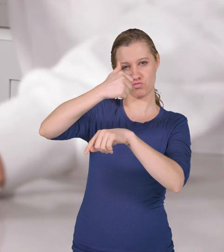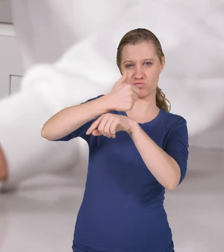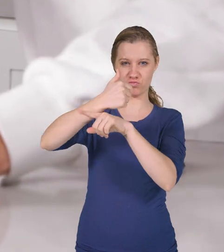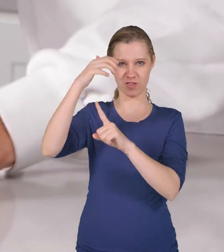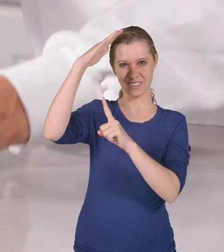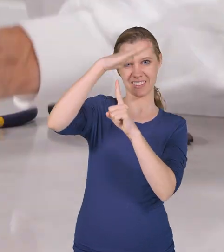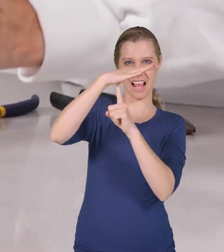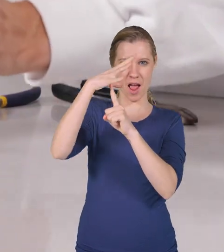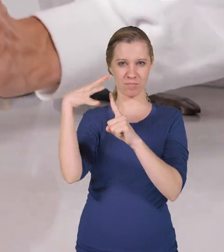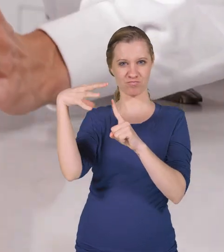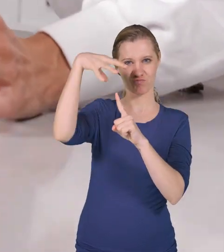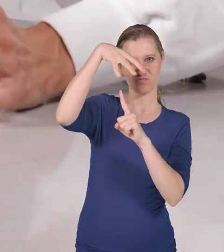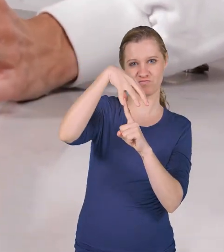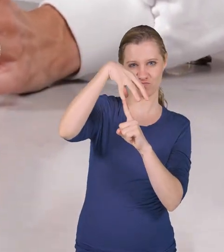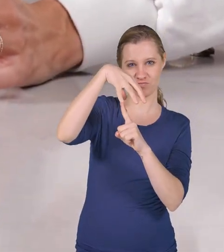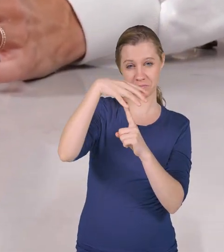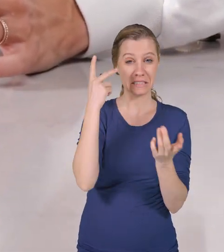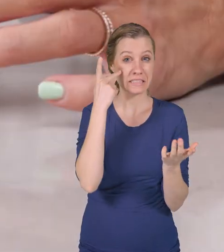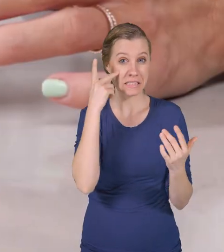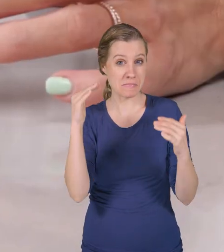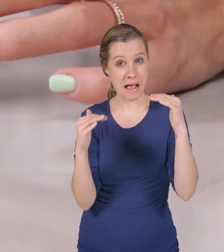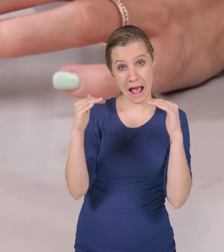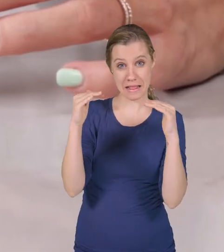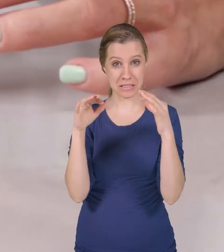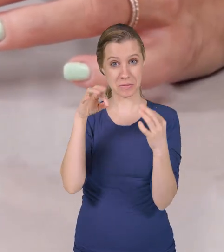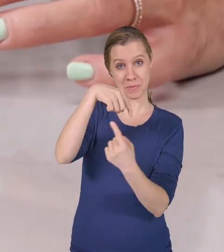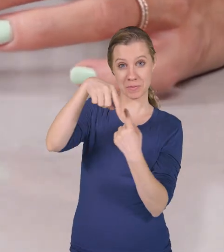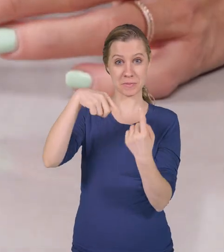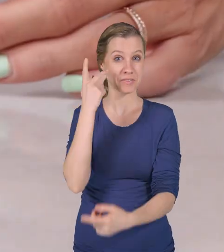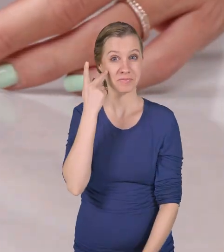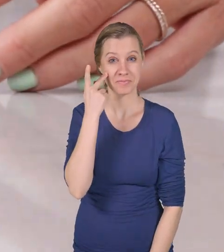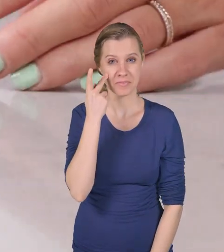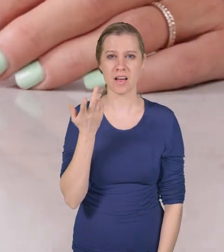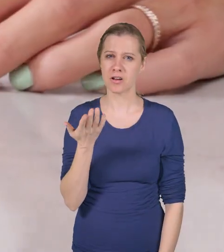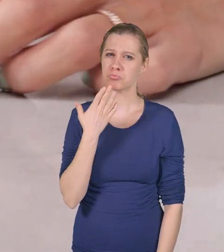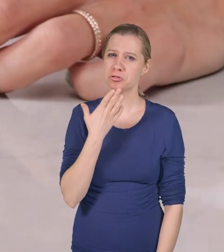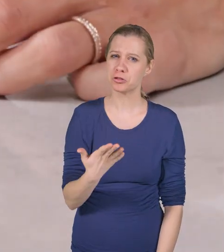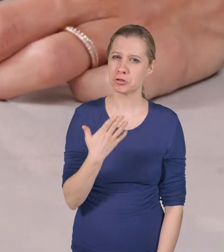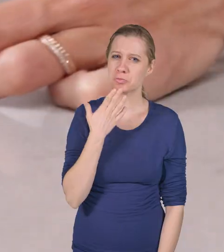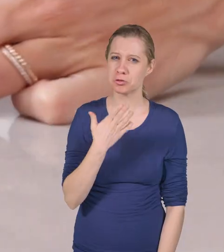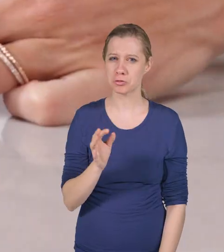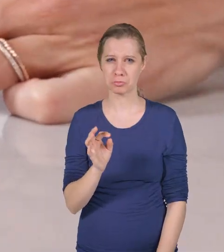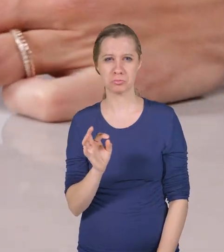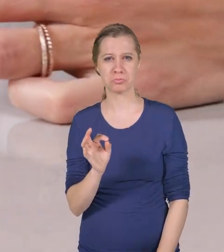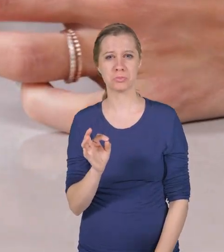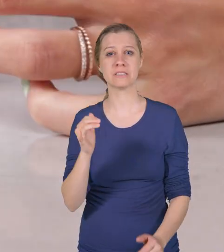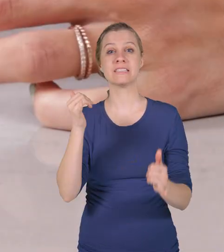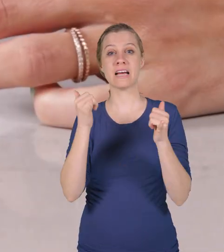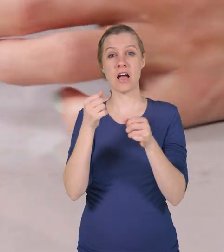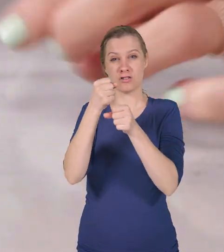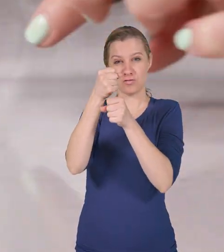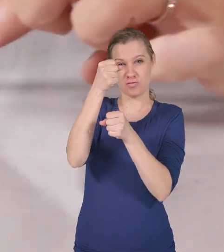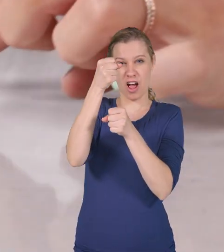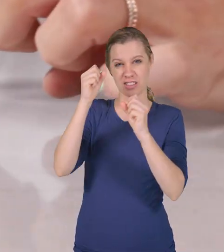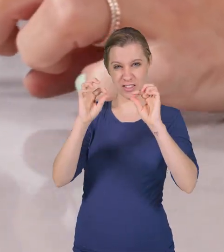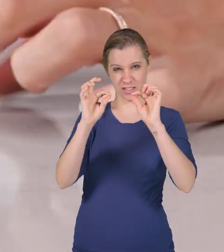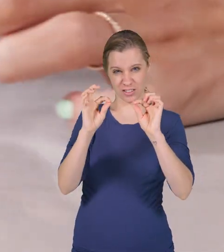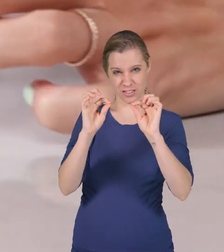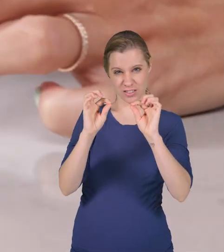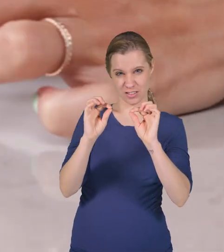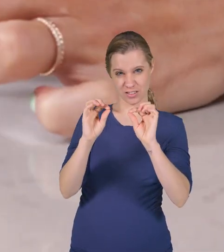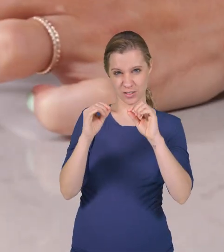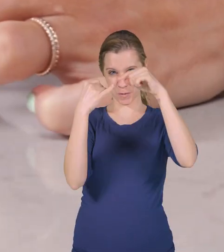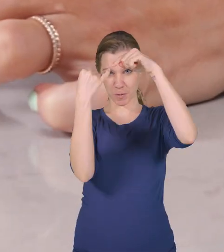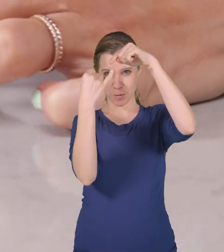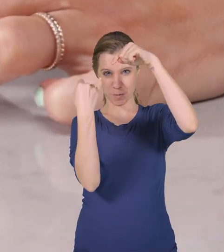wire structure right on top. We're gonna see if it'll balance there. That looks pretty good. So I'm going to